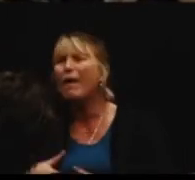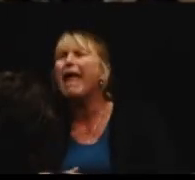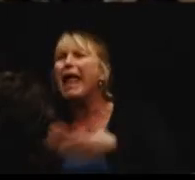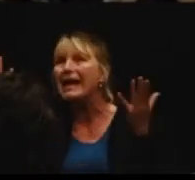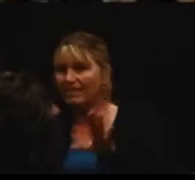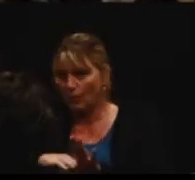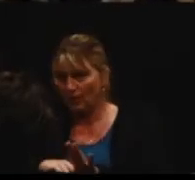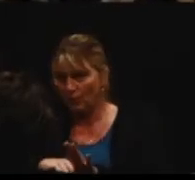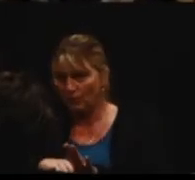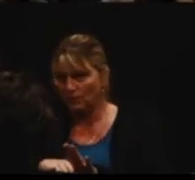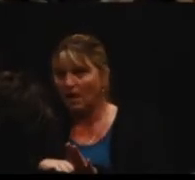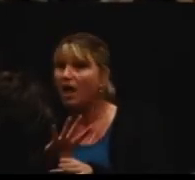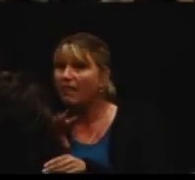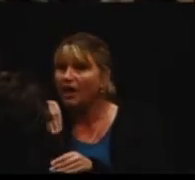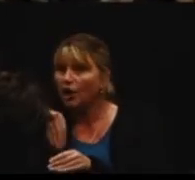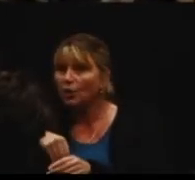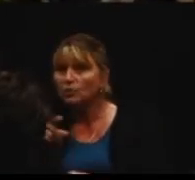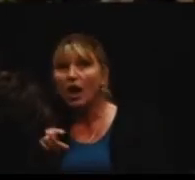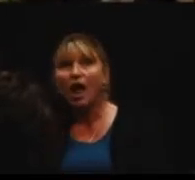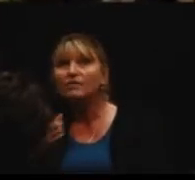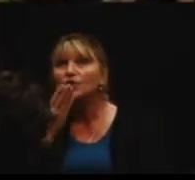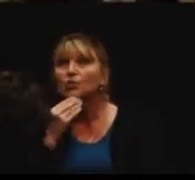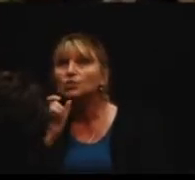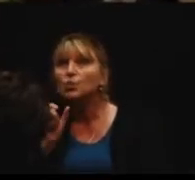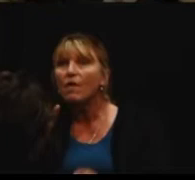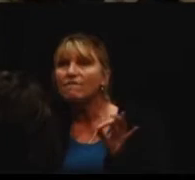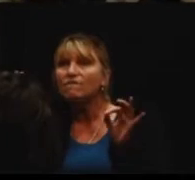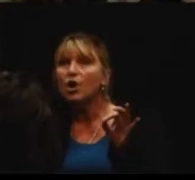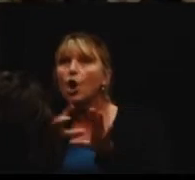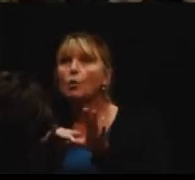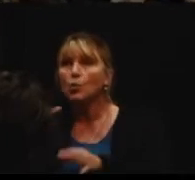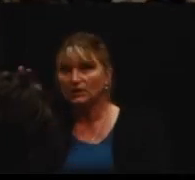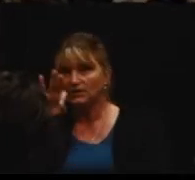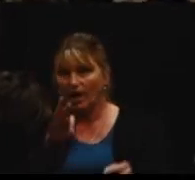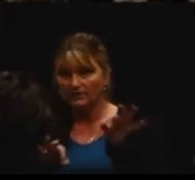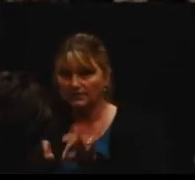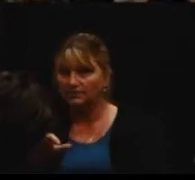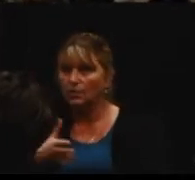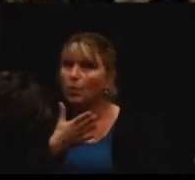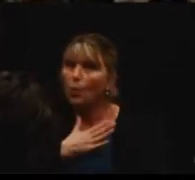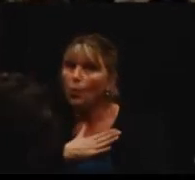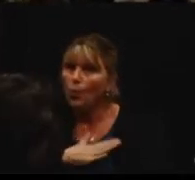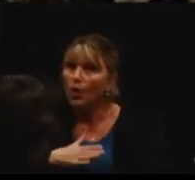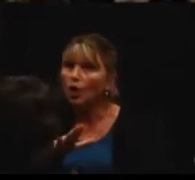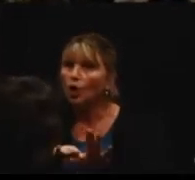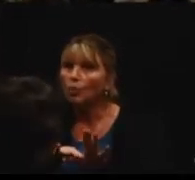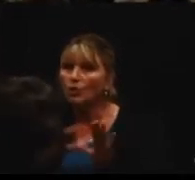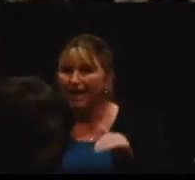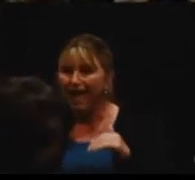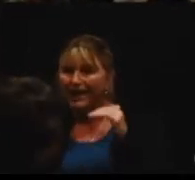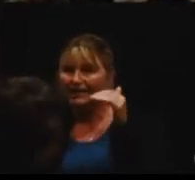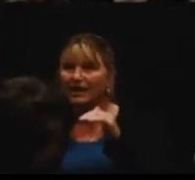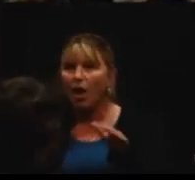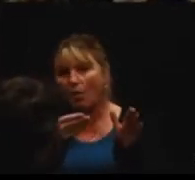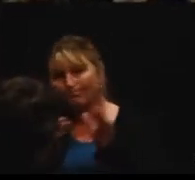computers, and that includes, and I have to use this word formally, computer science. We want computing